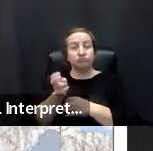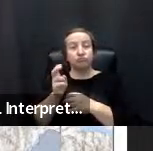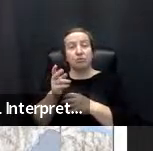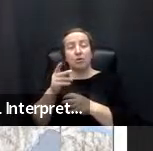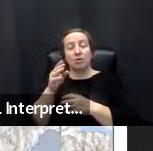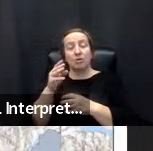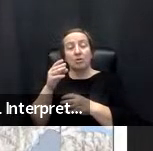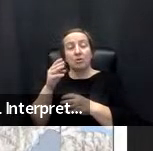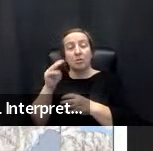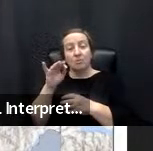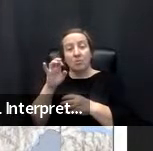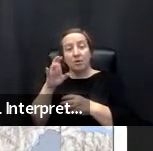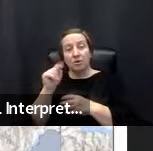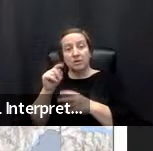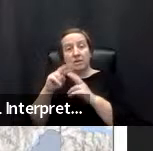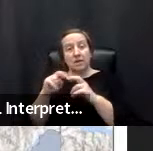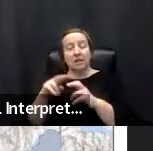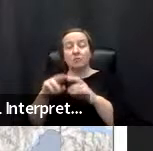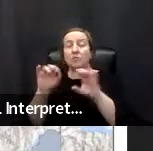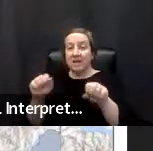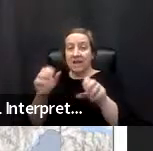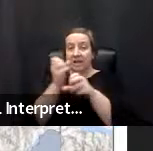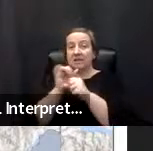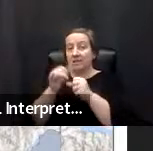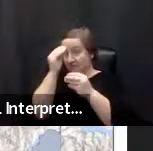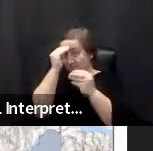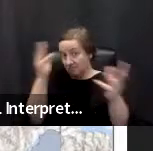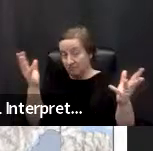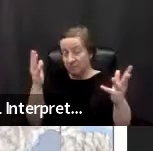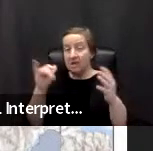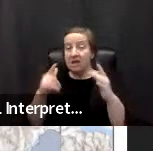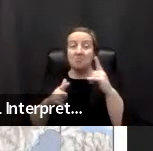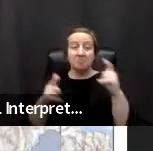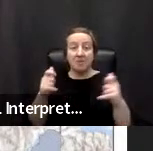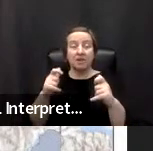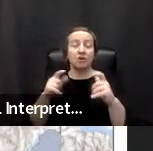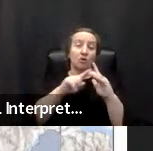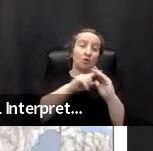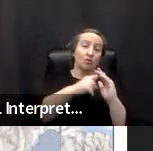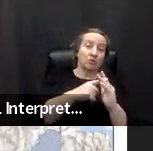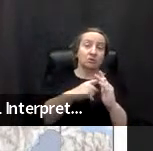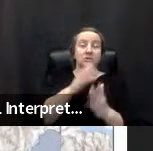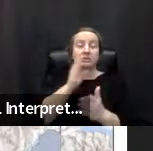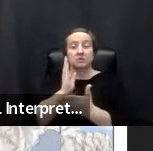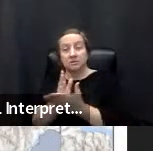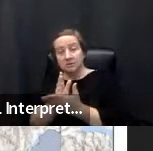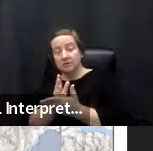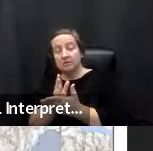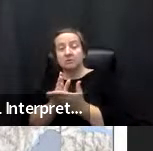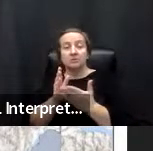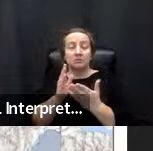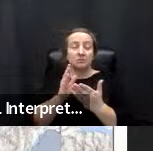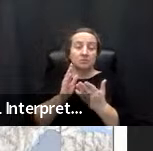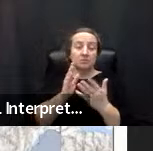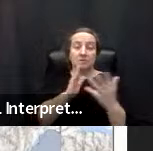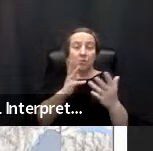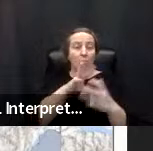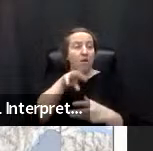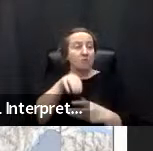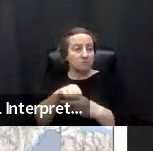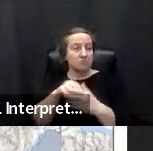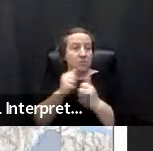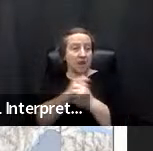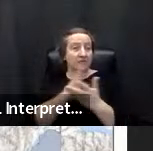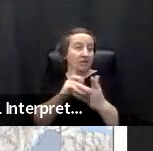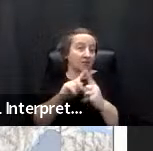analysis. We could get that information. This is a bigger origin destination summary, so we wanted to kind of be all inclusive, but